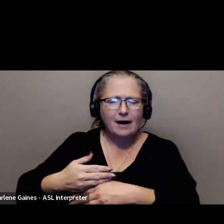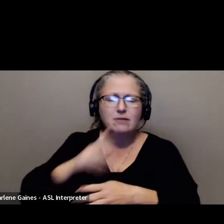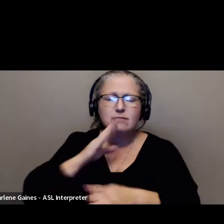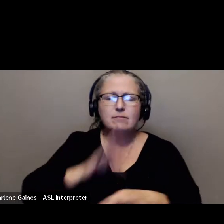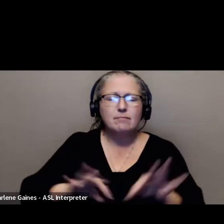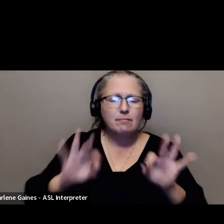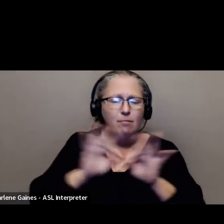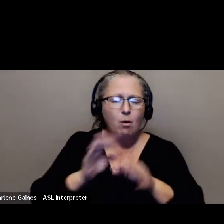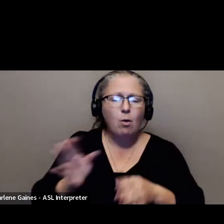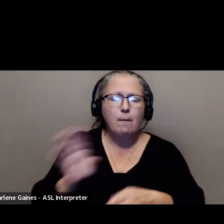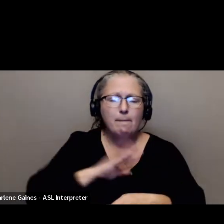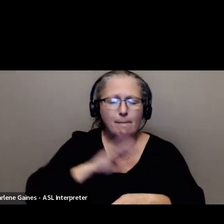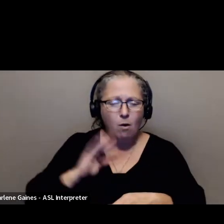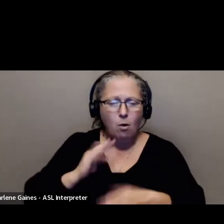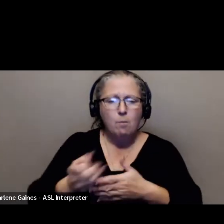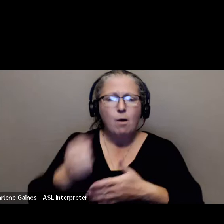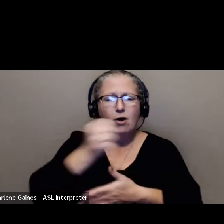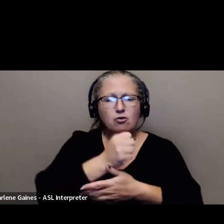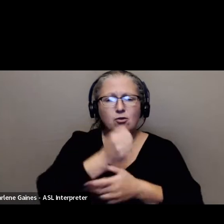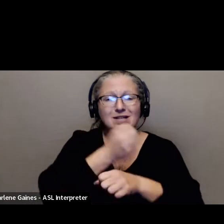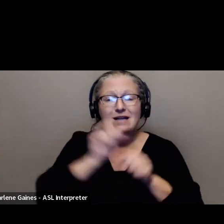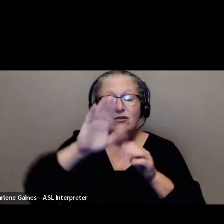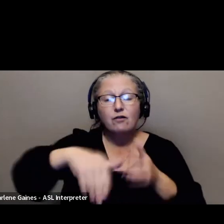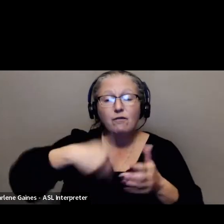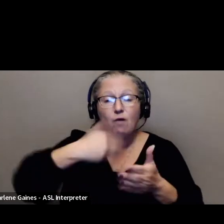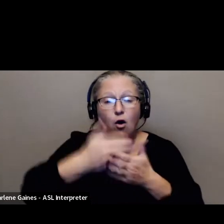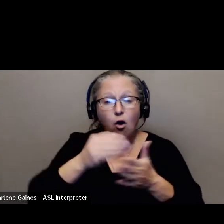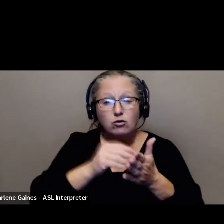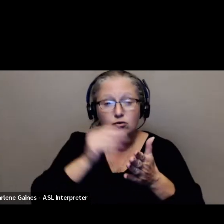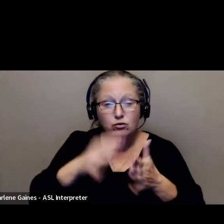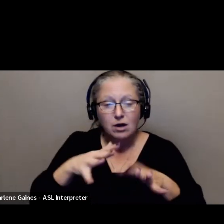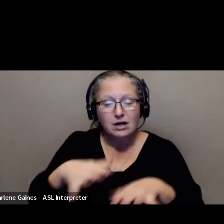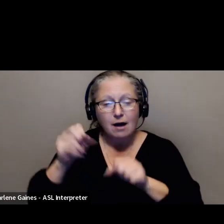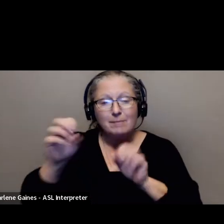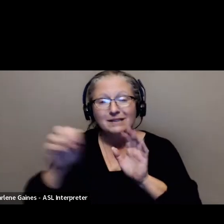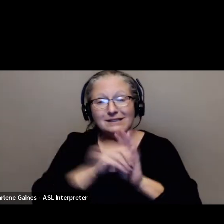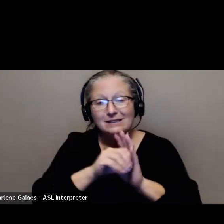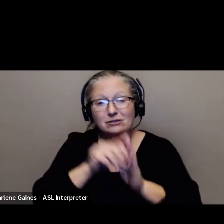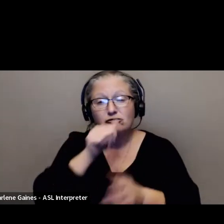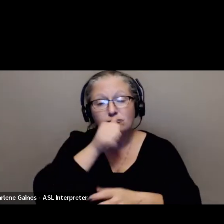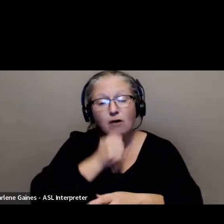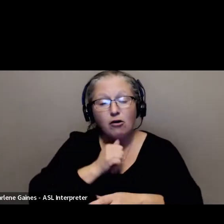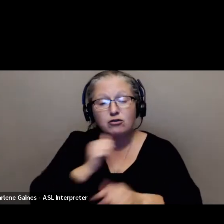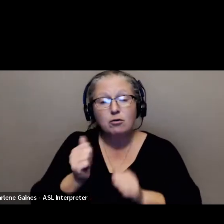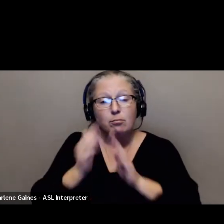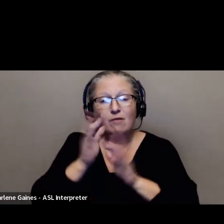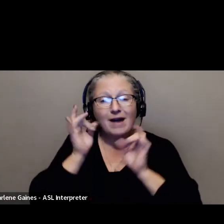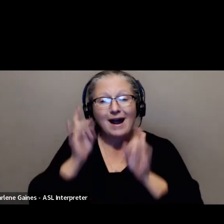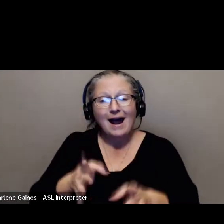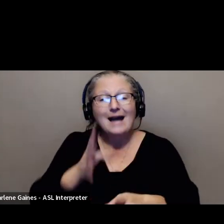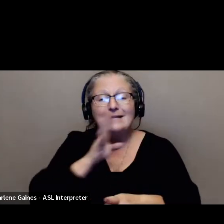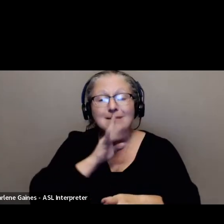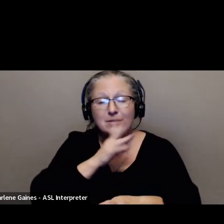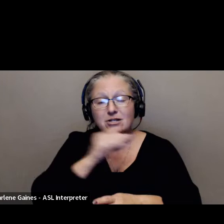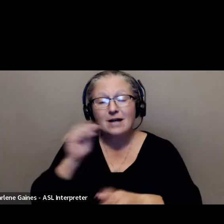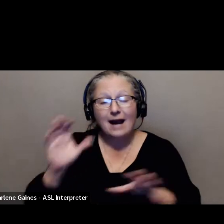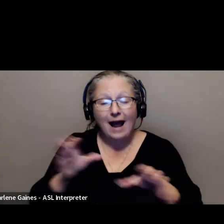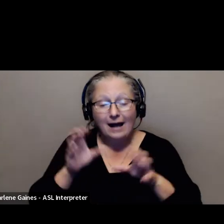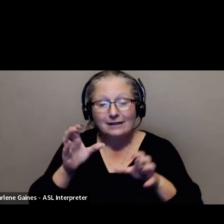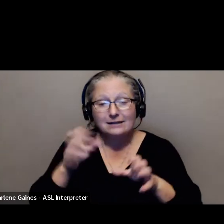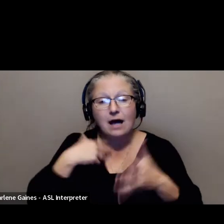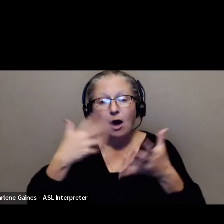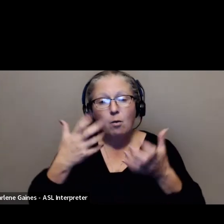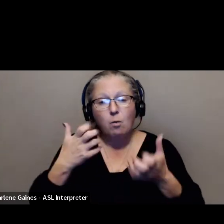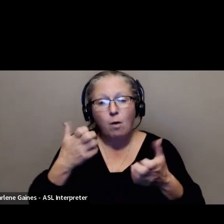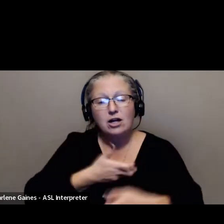to prioritize the safety of all students, adopting a zero-tolerance approach to hate speech and acts. I want